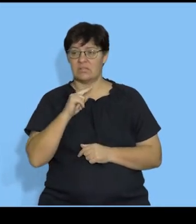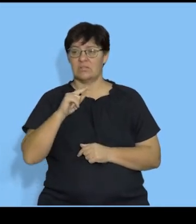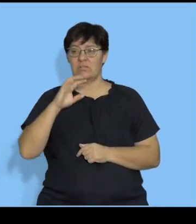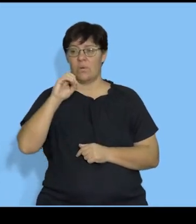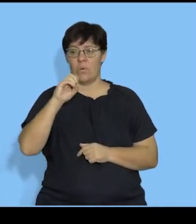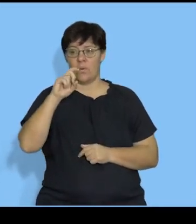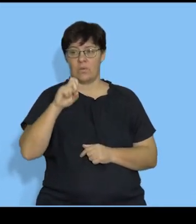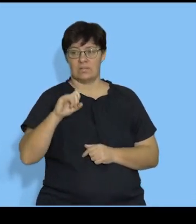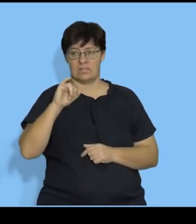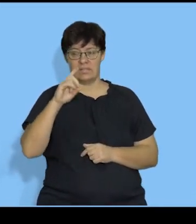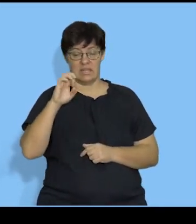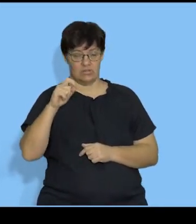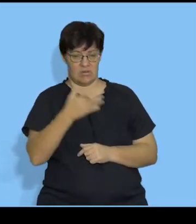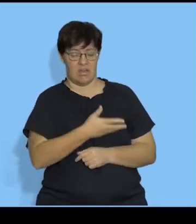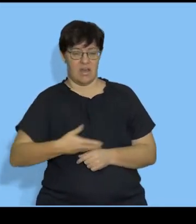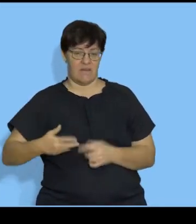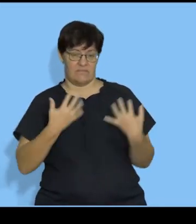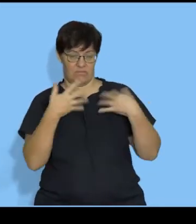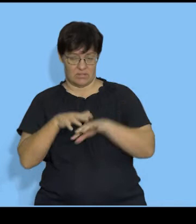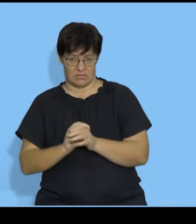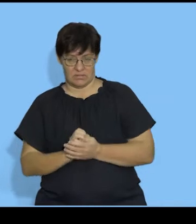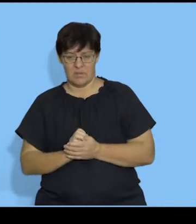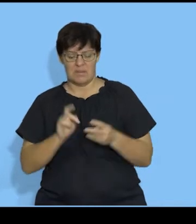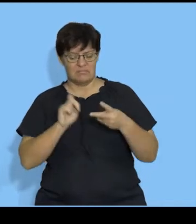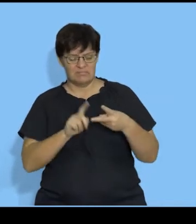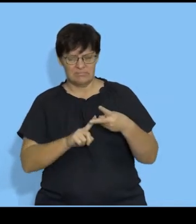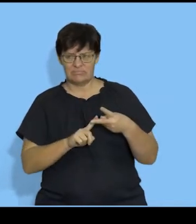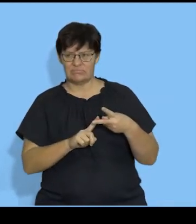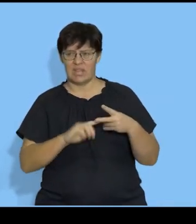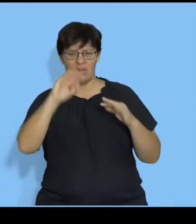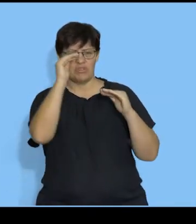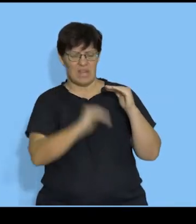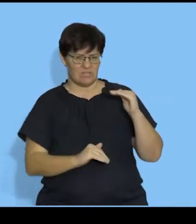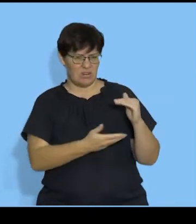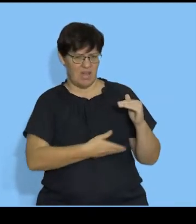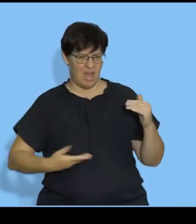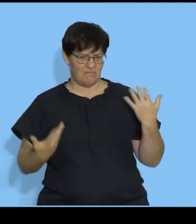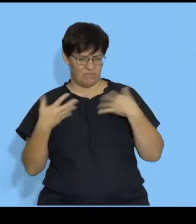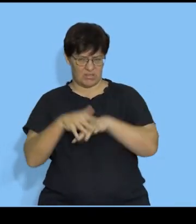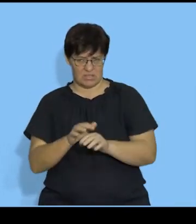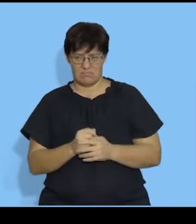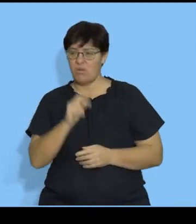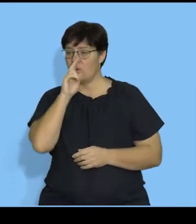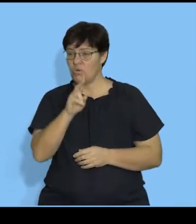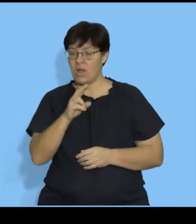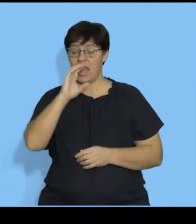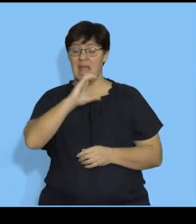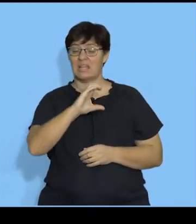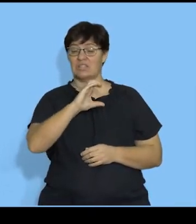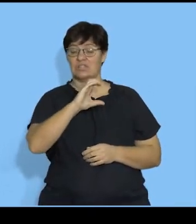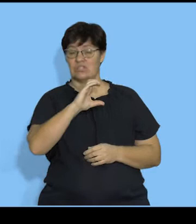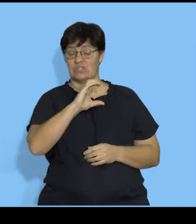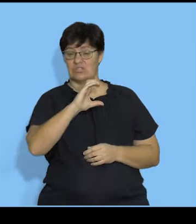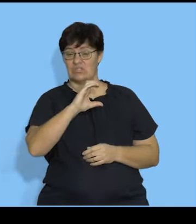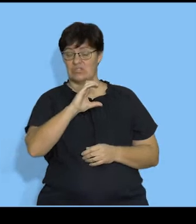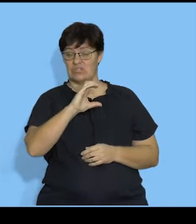our oxidation half reaction. What about the reduction half reaction? Now, if you look at hydrogen, for argument's sake, in this case,